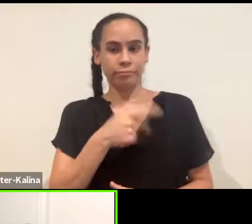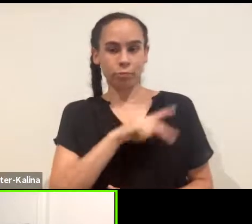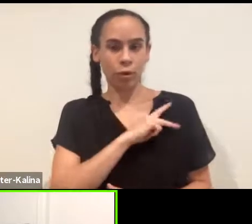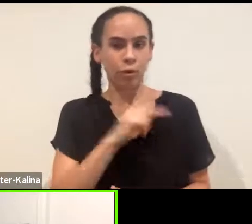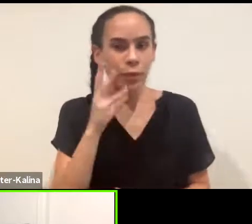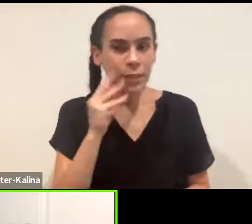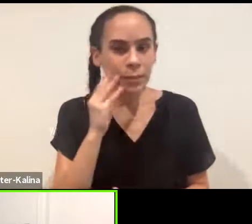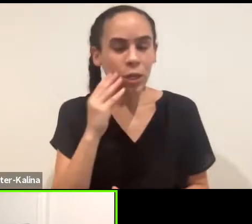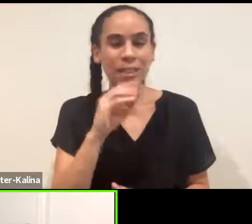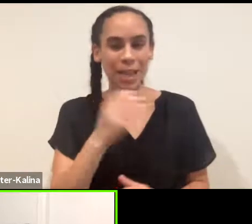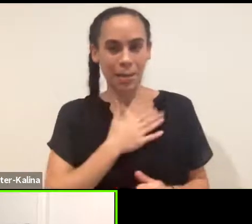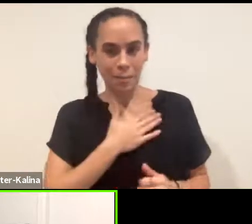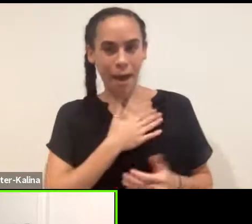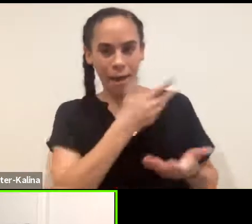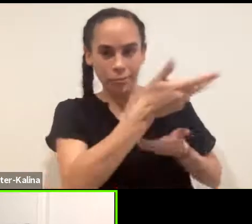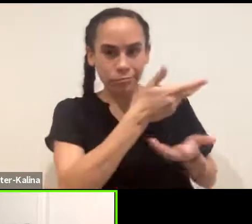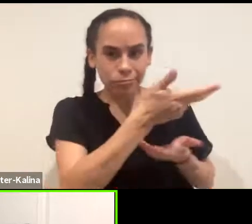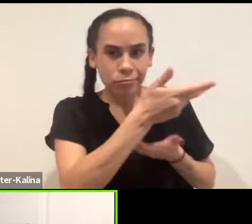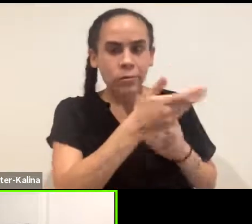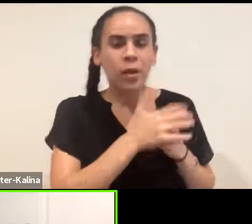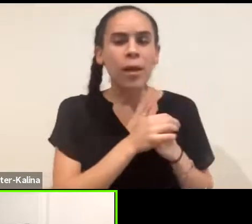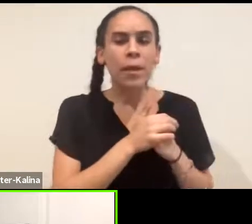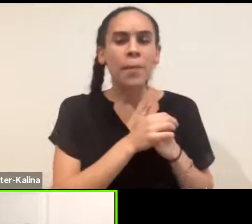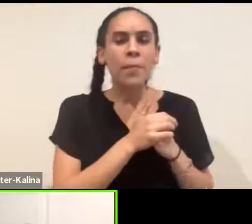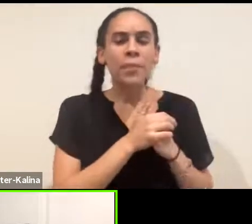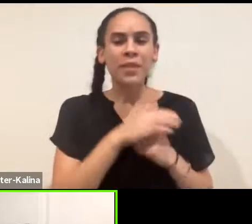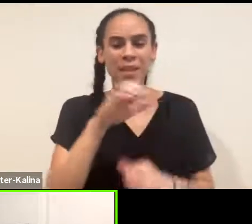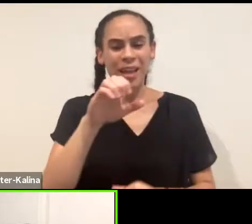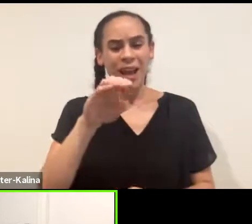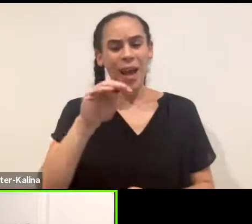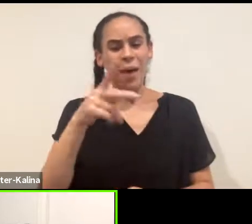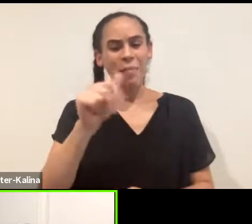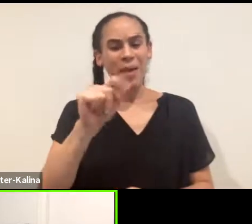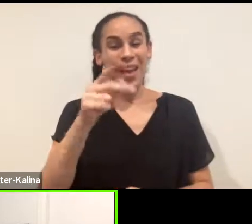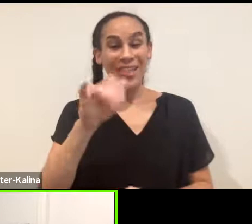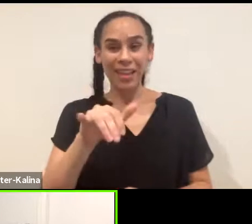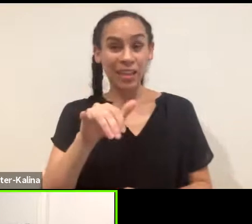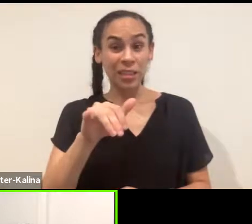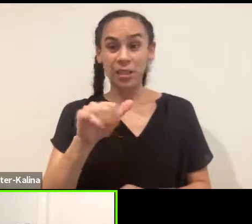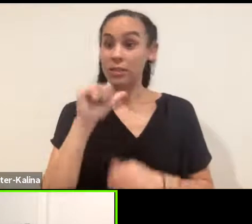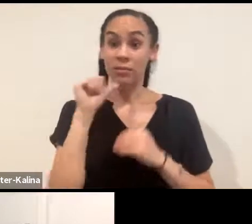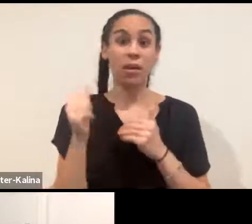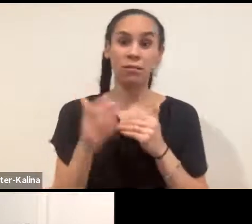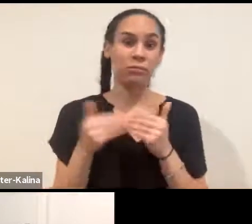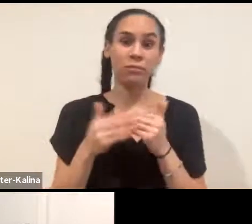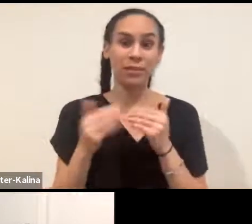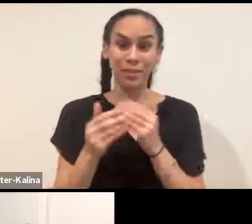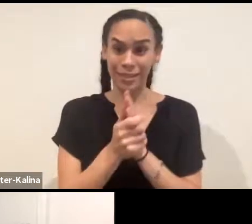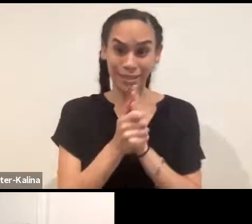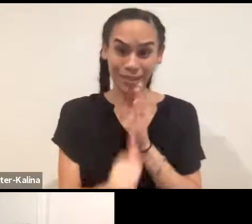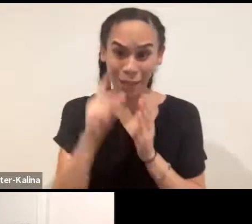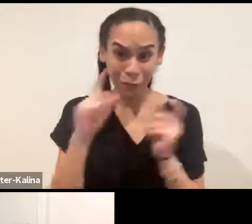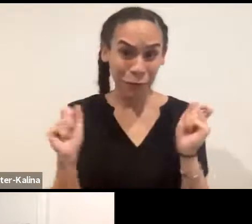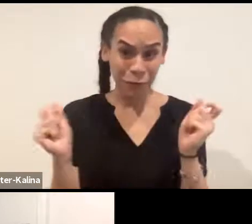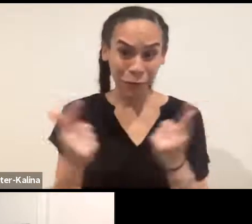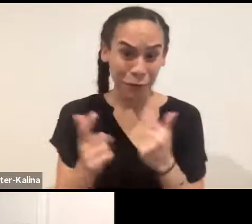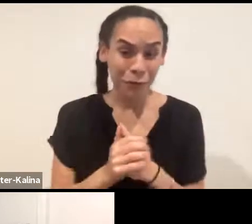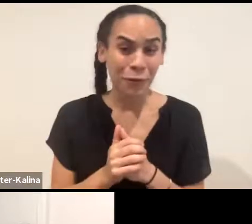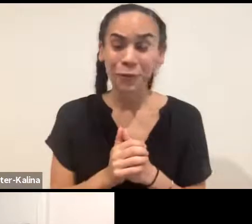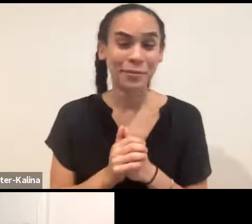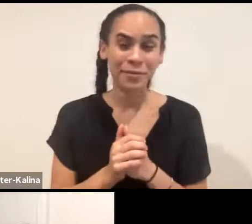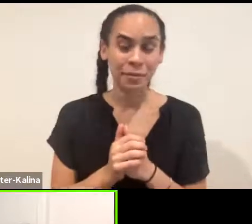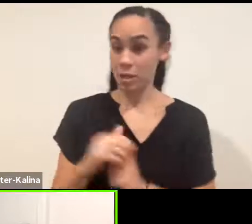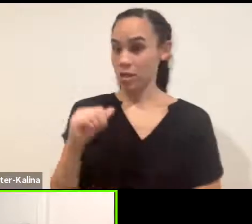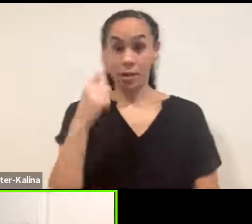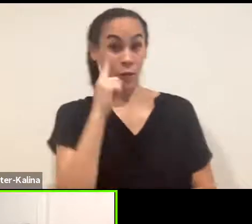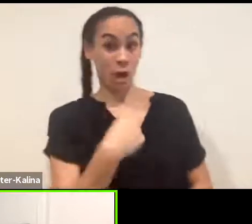interactions, the work that I do, empathy isn't an inherent skill for everyone. It wasn't for me. Right. Like it's a